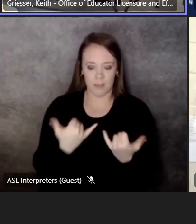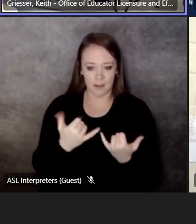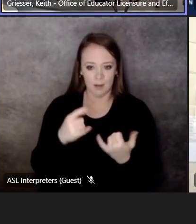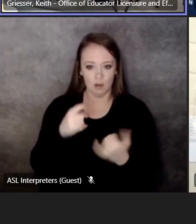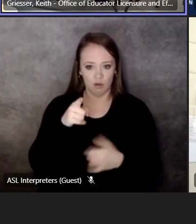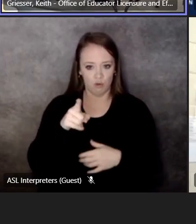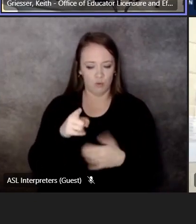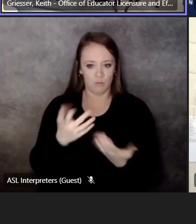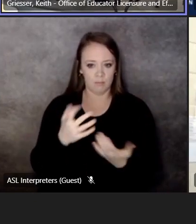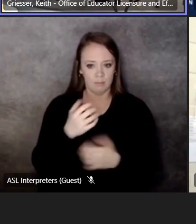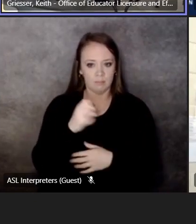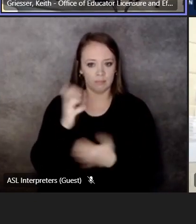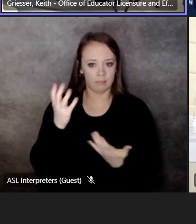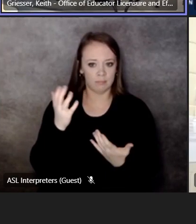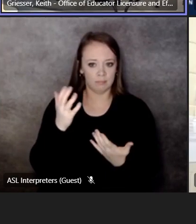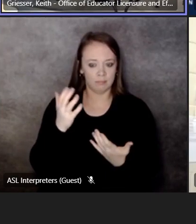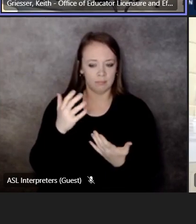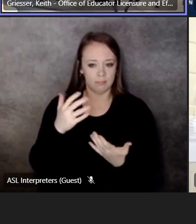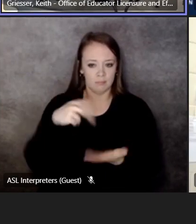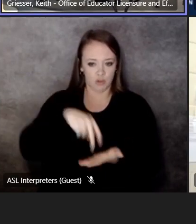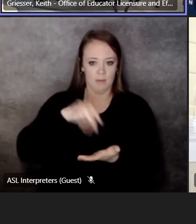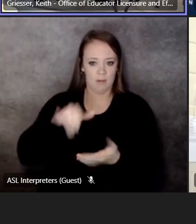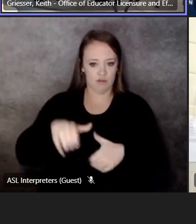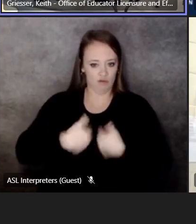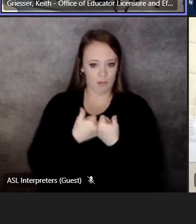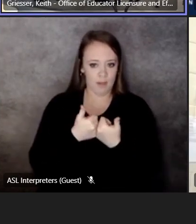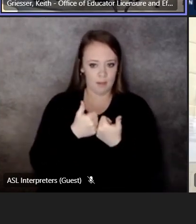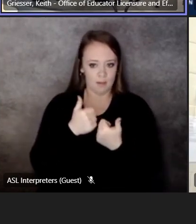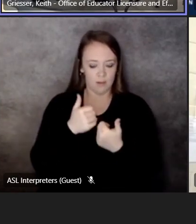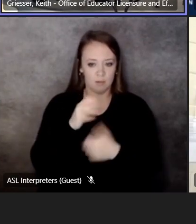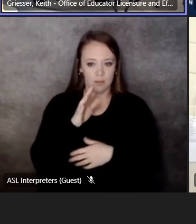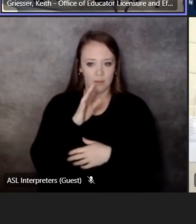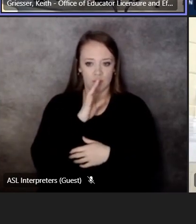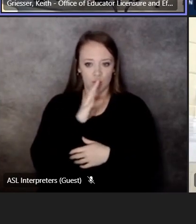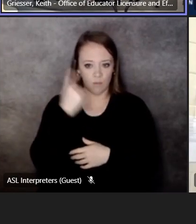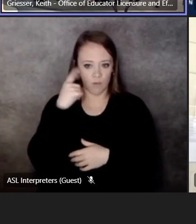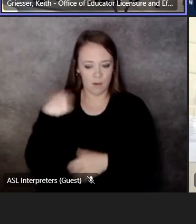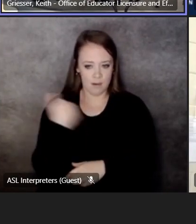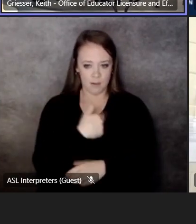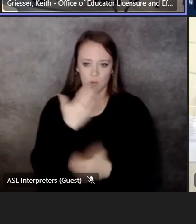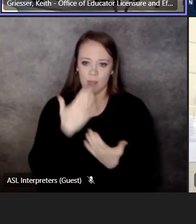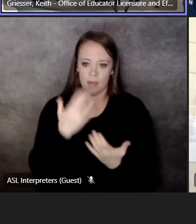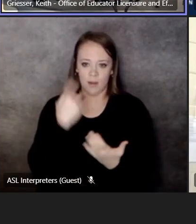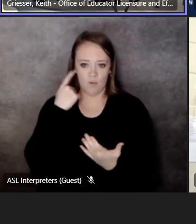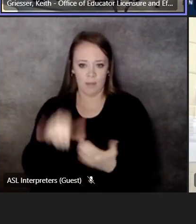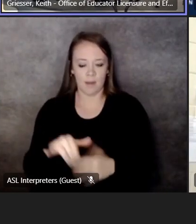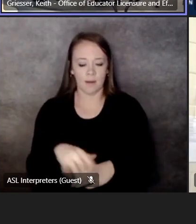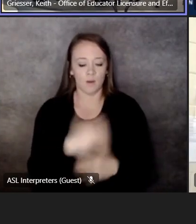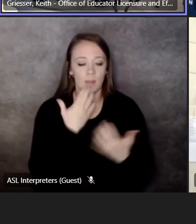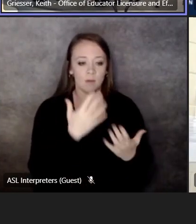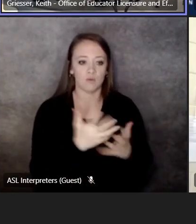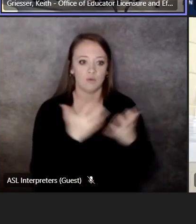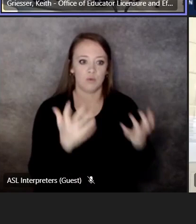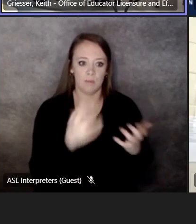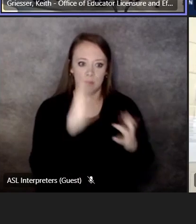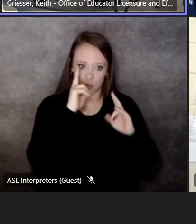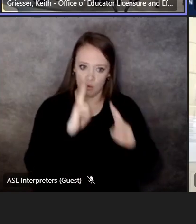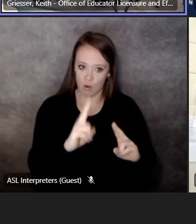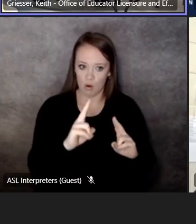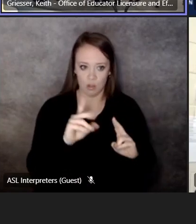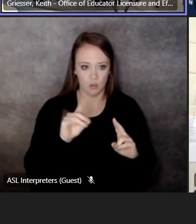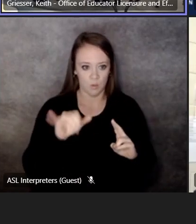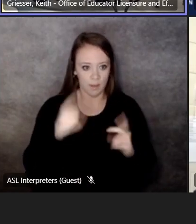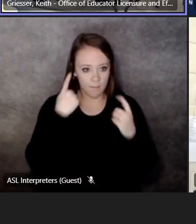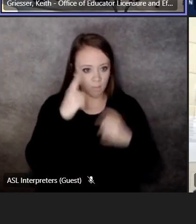we appreciate you. So thank you for that. Thank you very much. It's an honor to do it, and to stand with